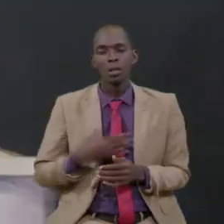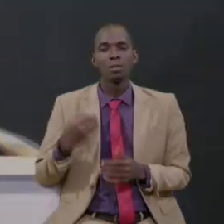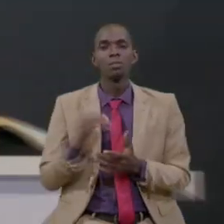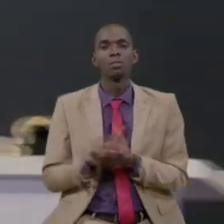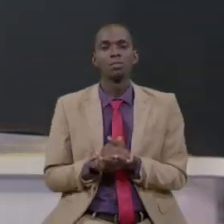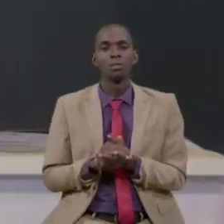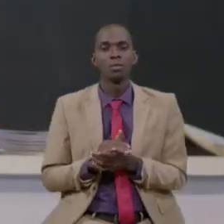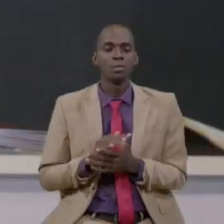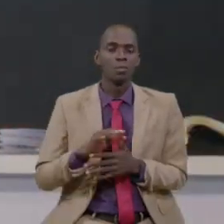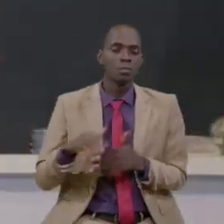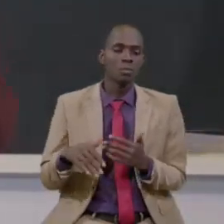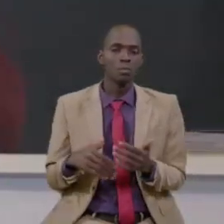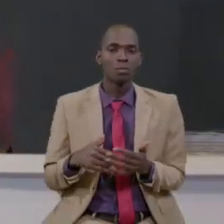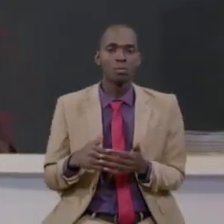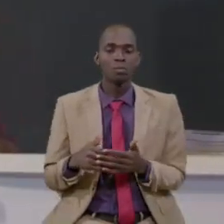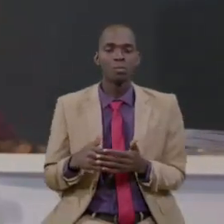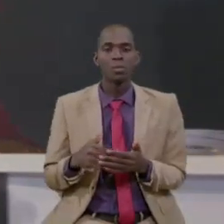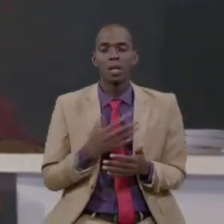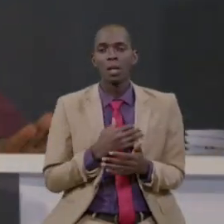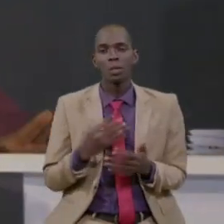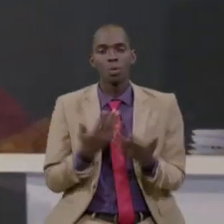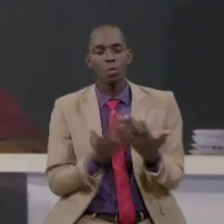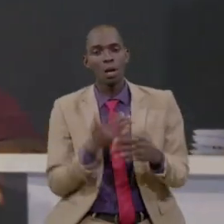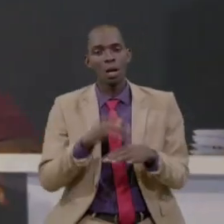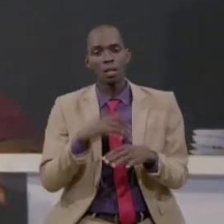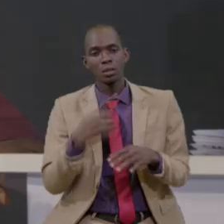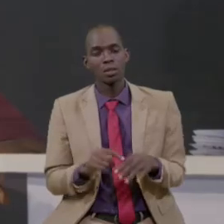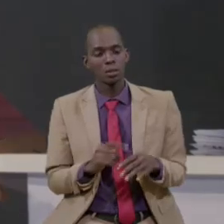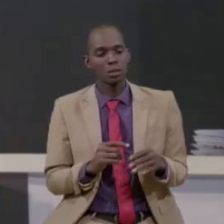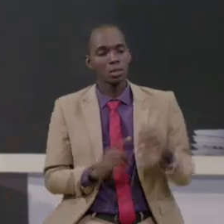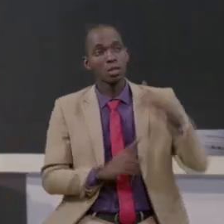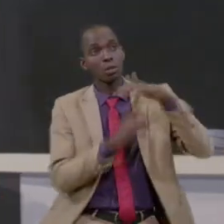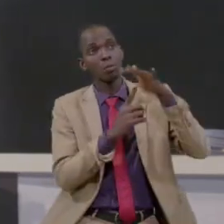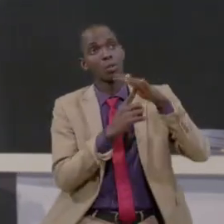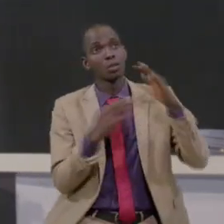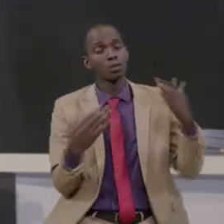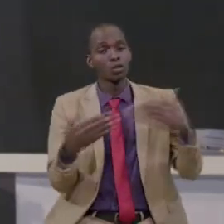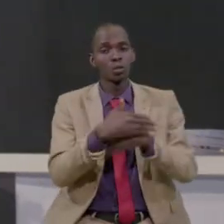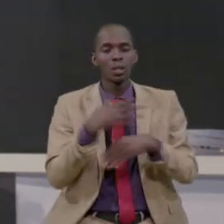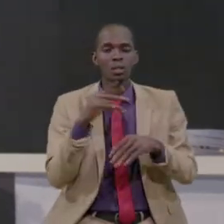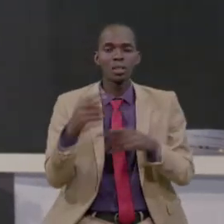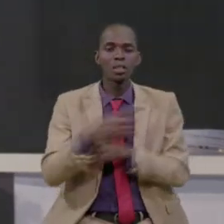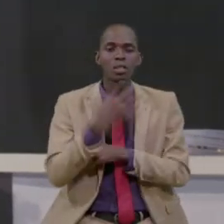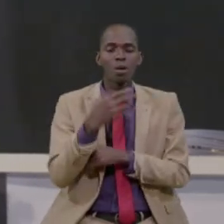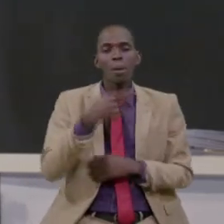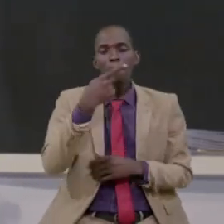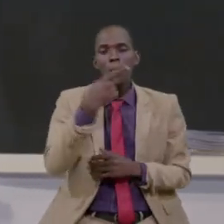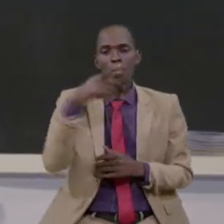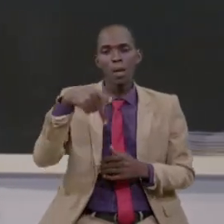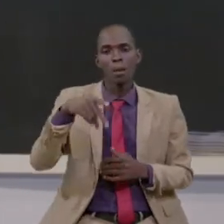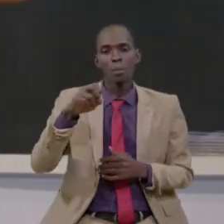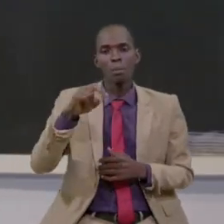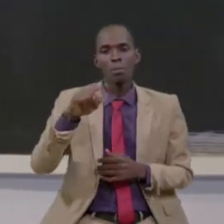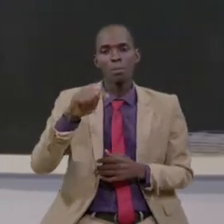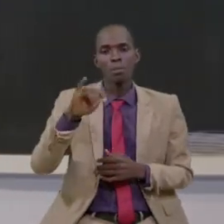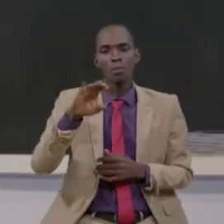in the upper room. And the day of Pentecost suddenly came. And then there was a sound from heaven, and a